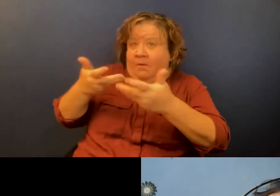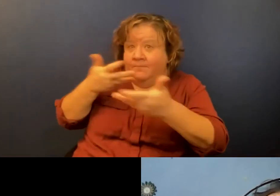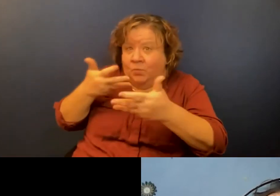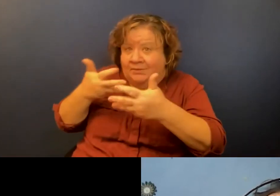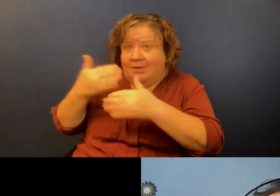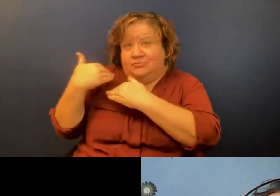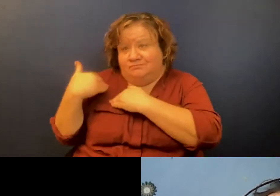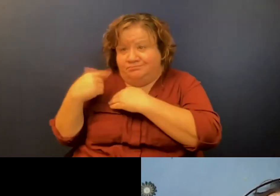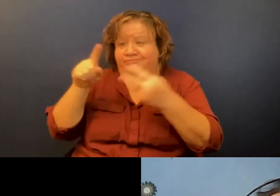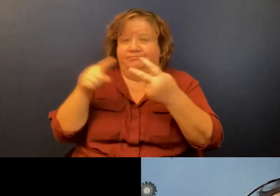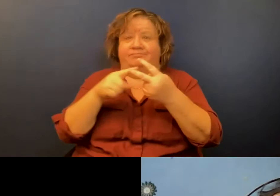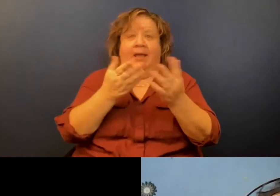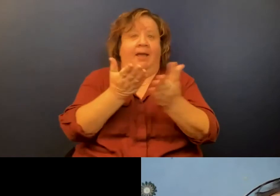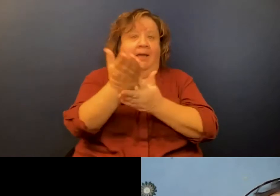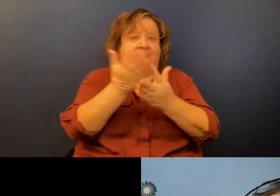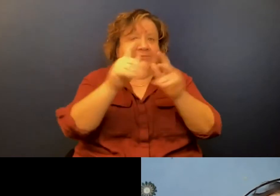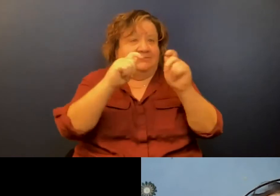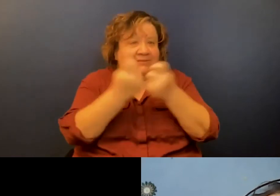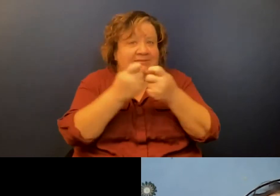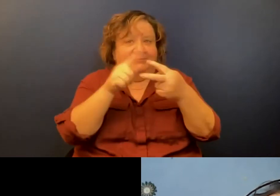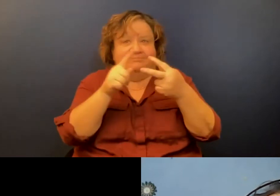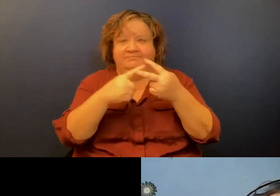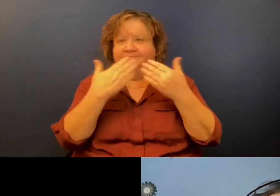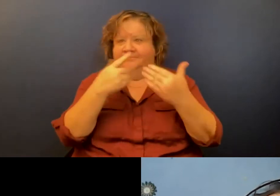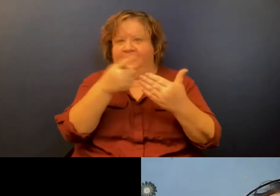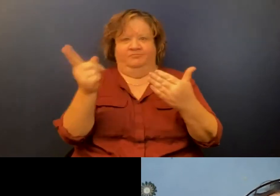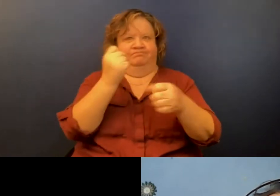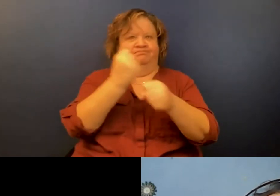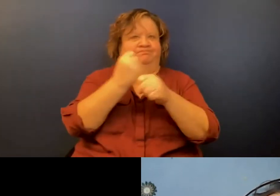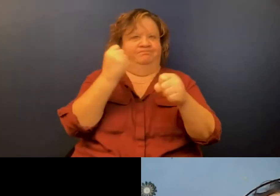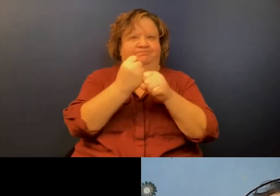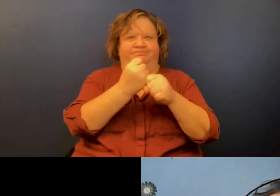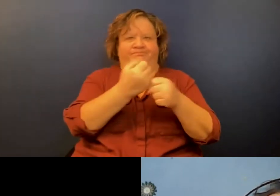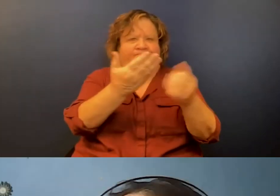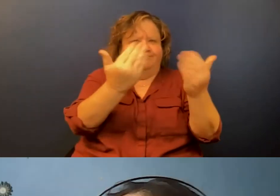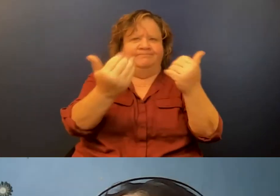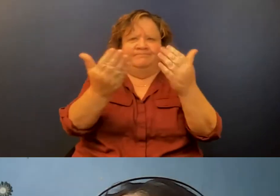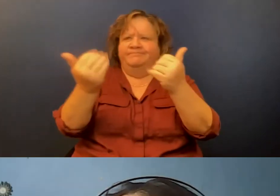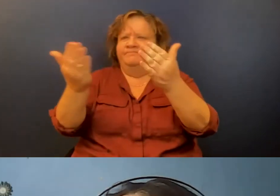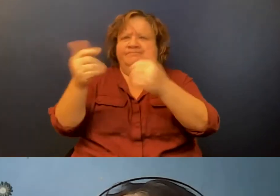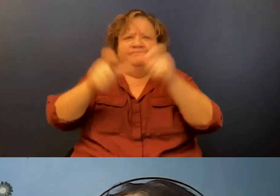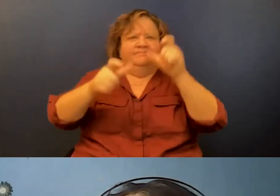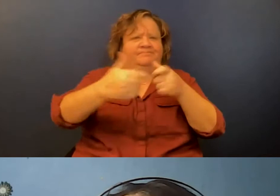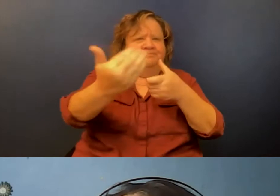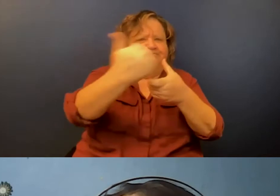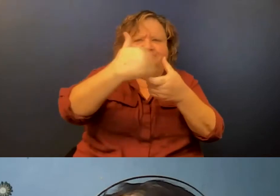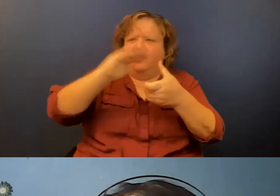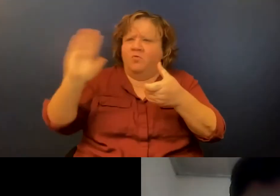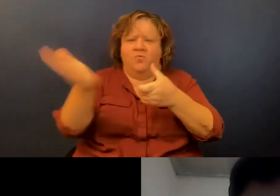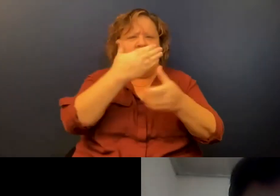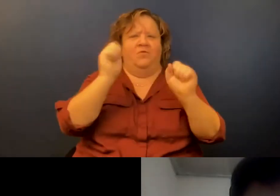job, and for allowing and enabling the participation of every one of us in today's meeting. Thank you very much.